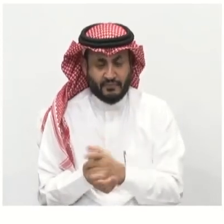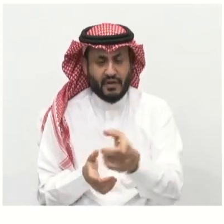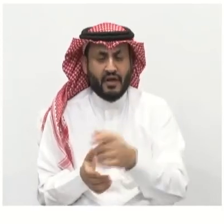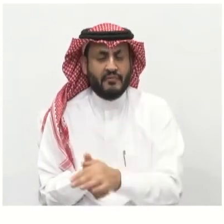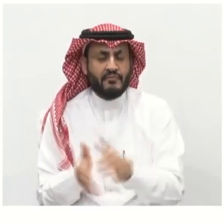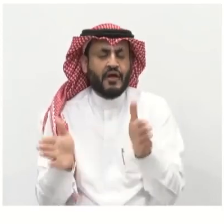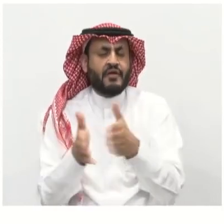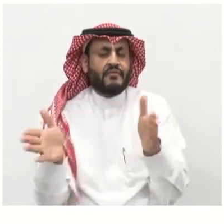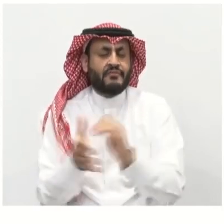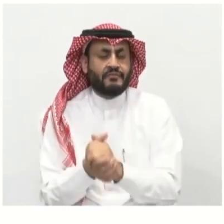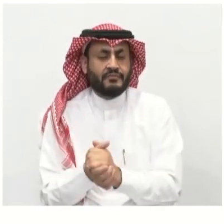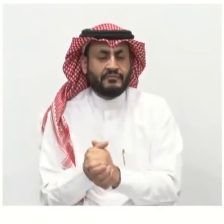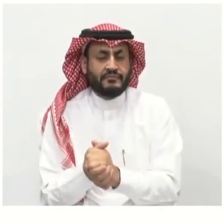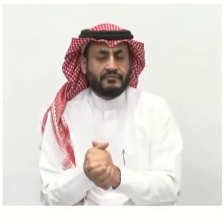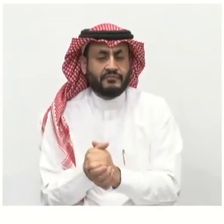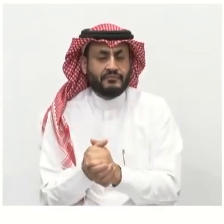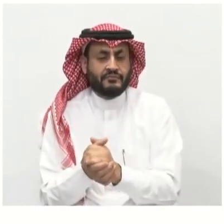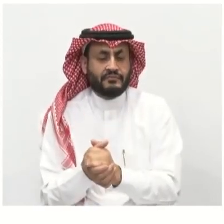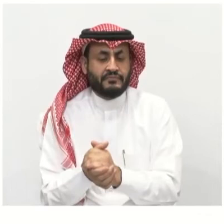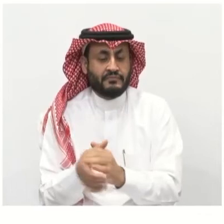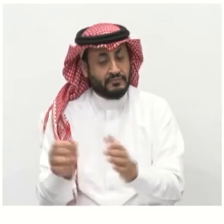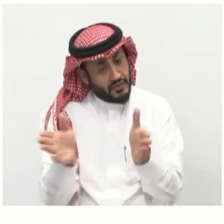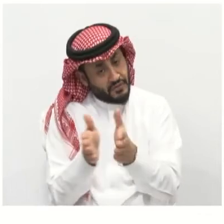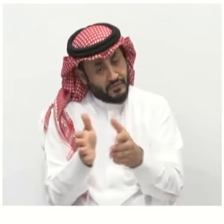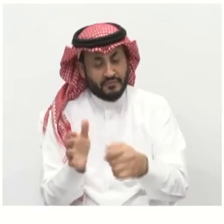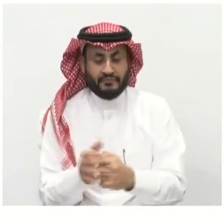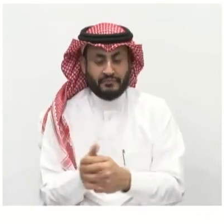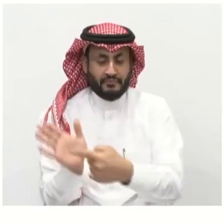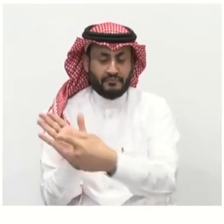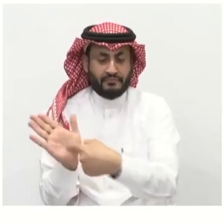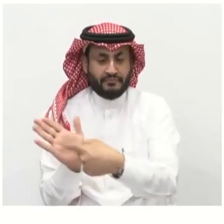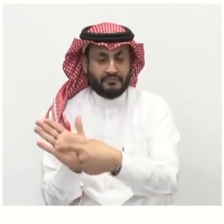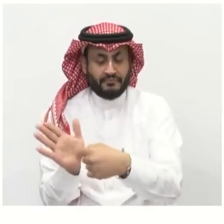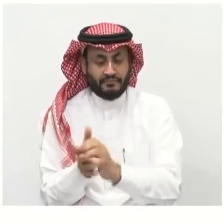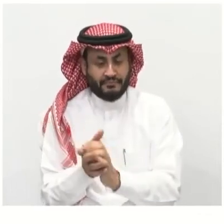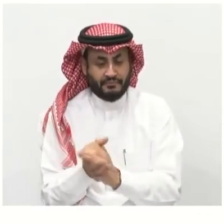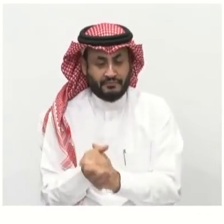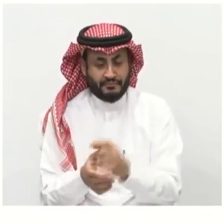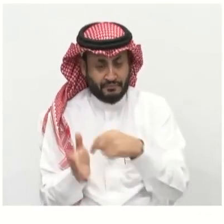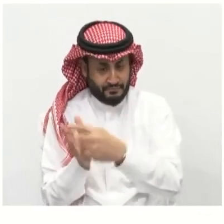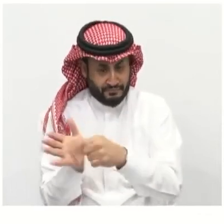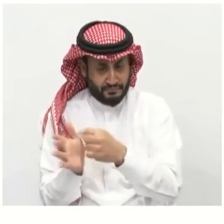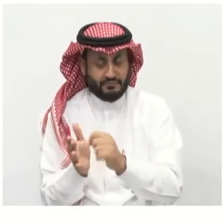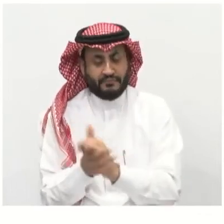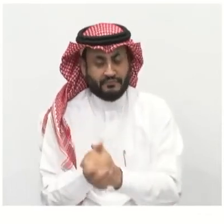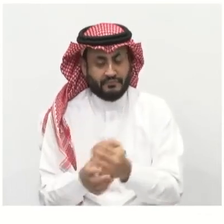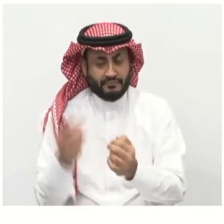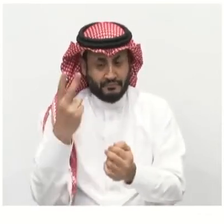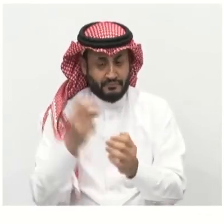Brush, we have the U here. Is it short or long? Short. Tube, like these ones over